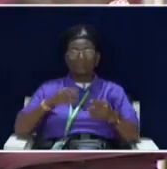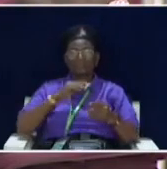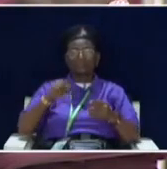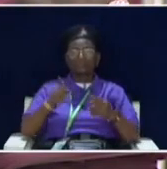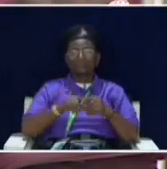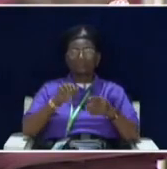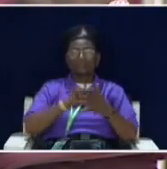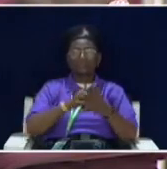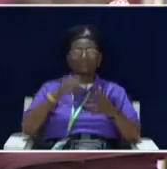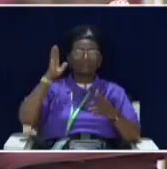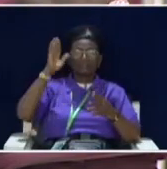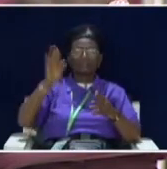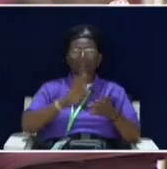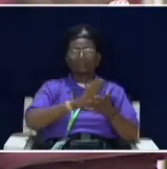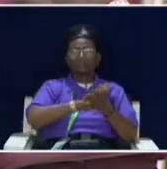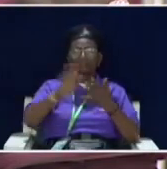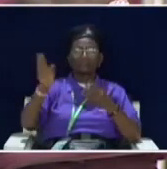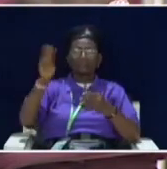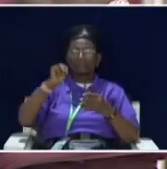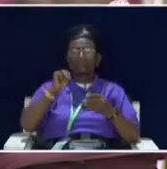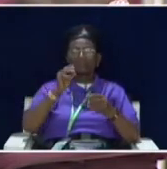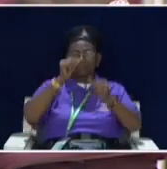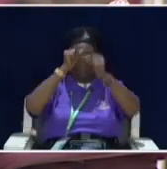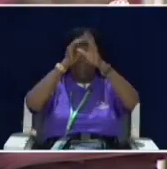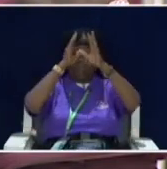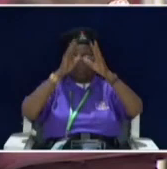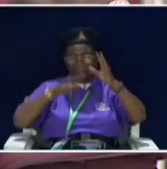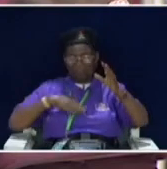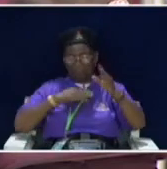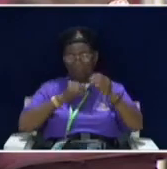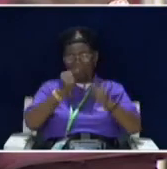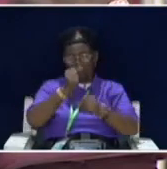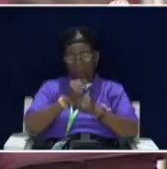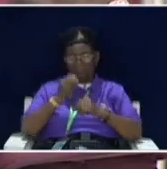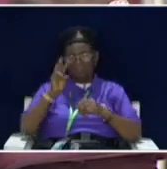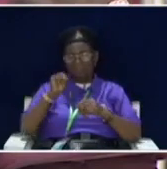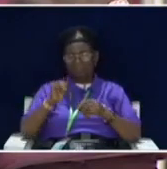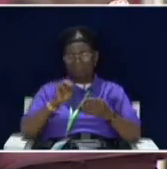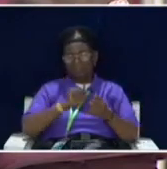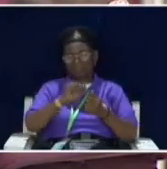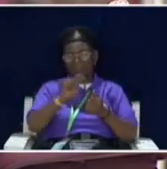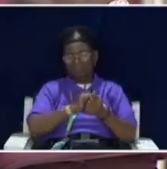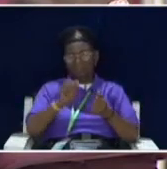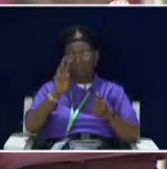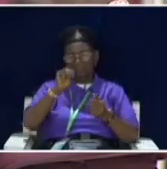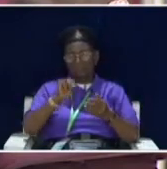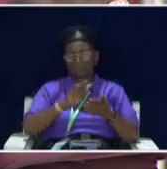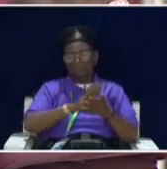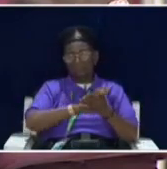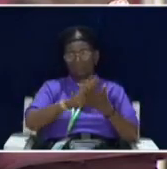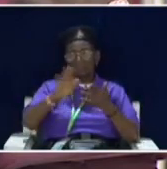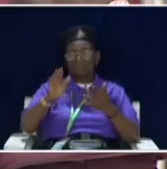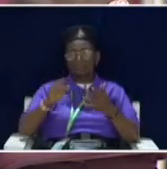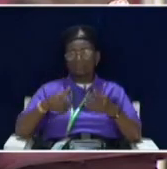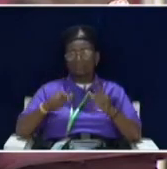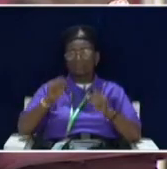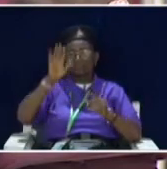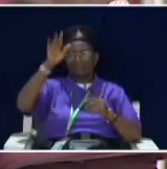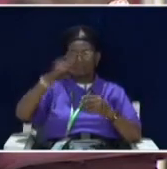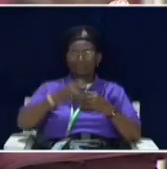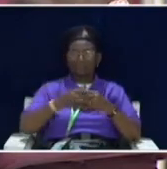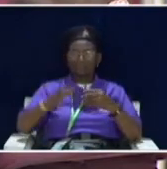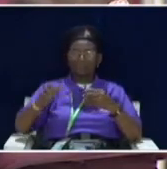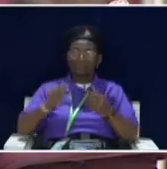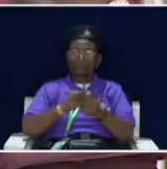them. Father, please receive them. Wash them clean. Let your blood wash